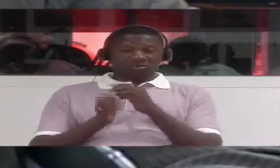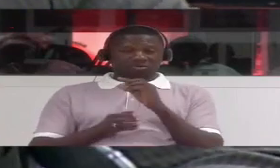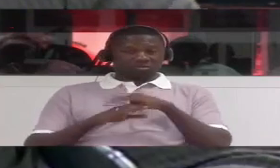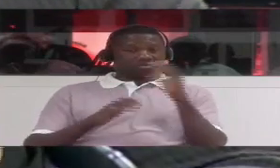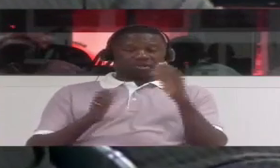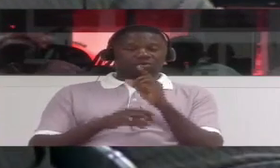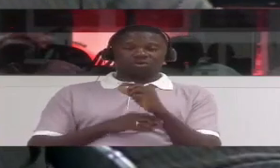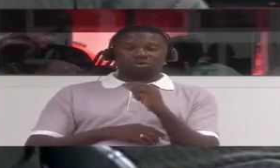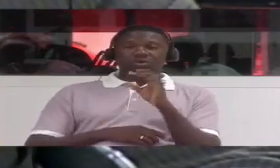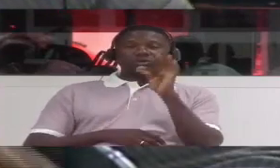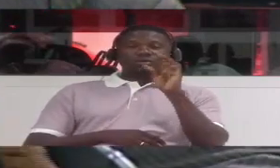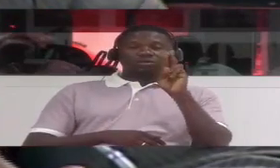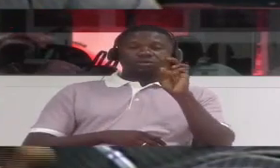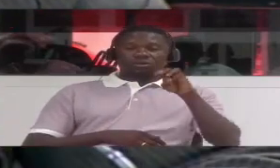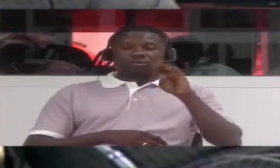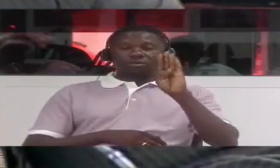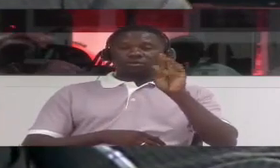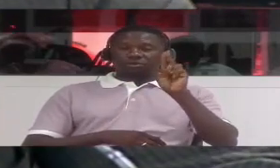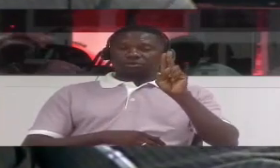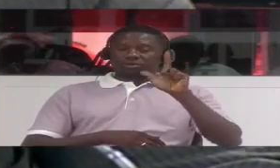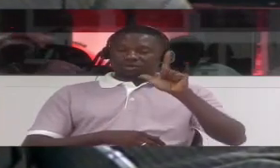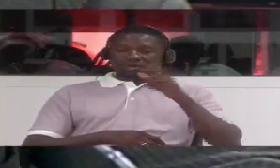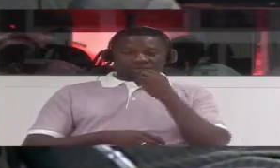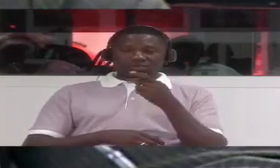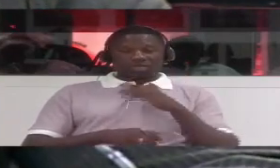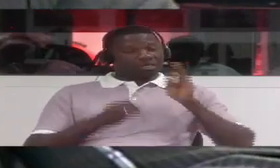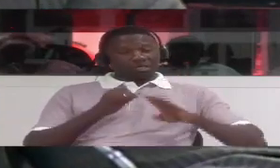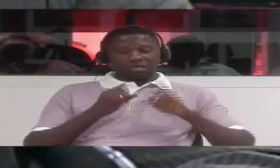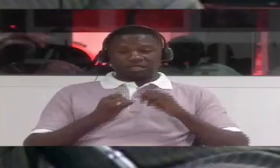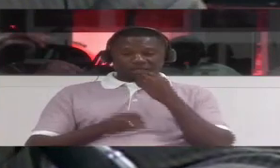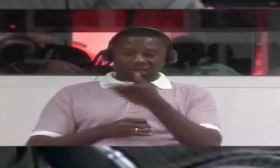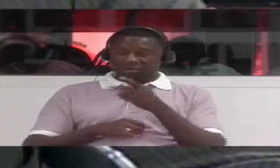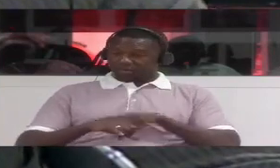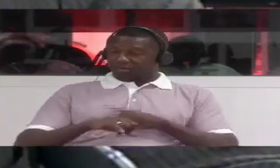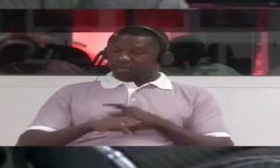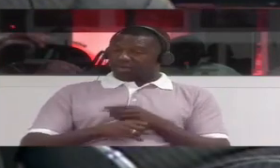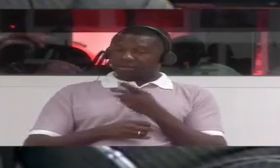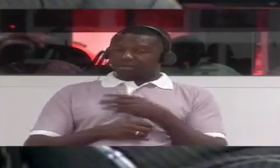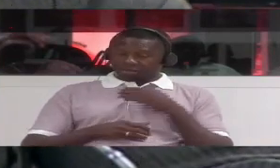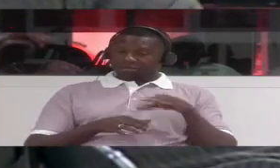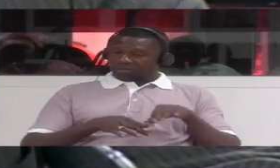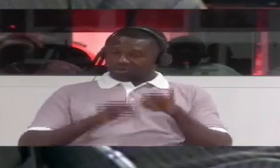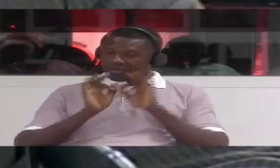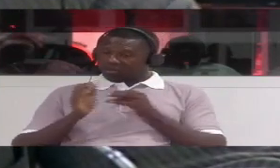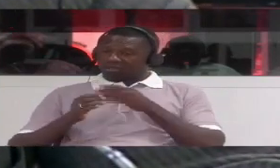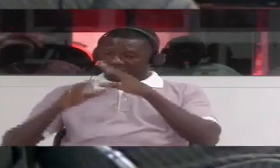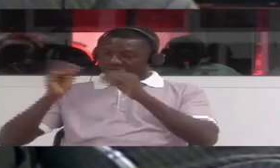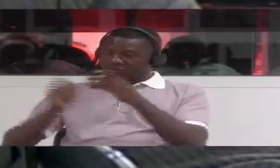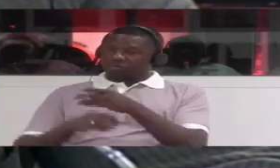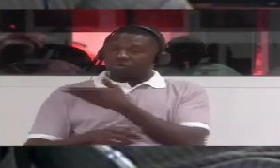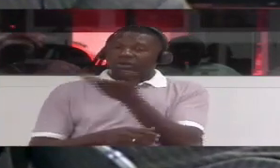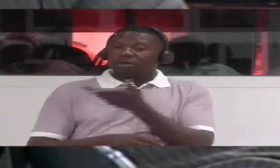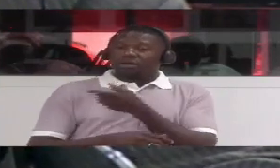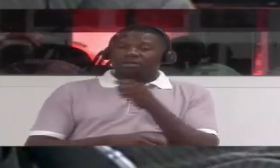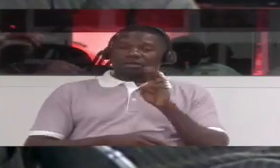touch. And they started beating. It didn't last long, this mode. And I was ushered into this room where these two men were, Haidara and